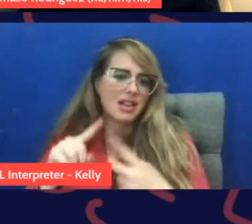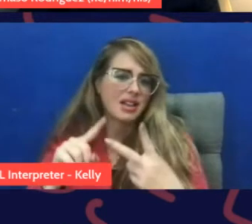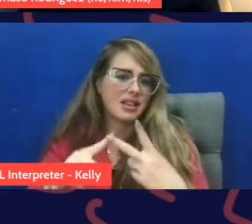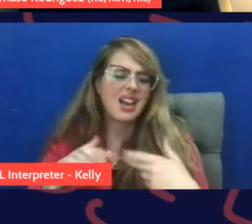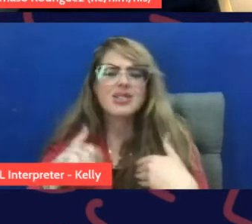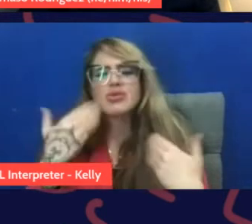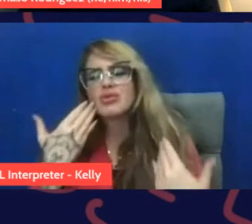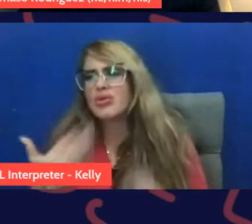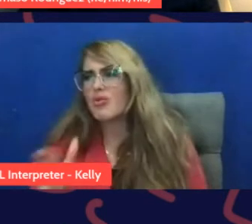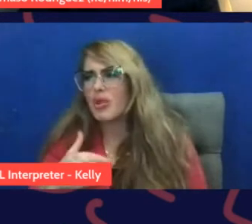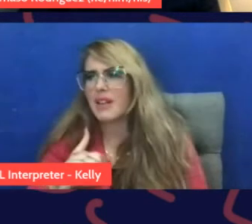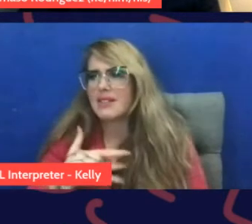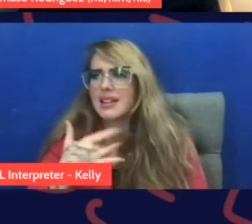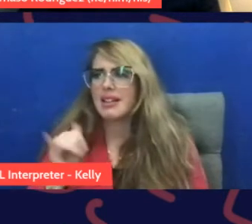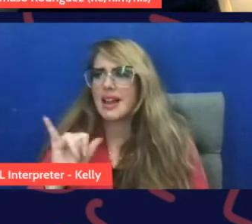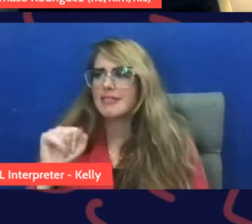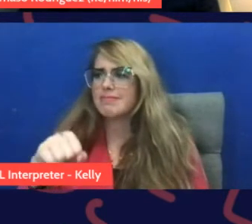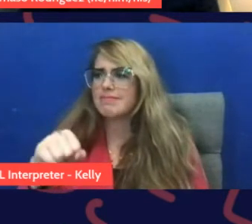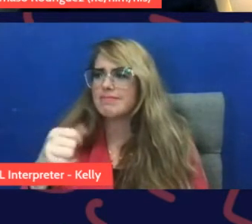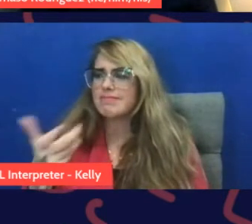don't know, I think